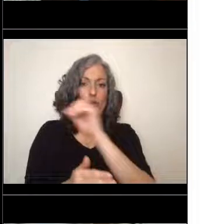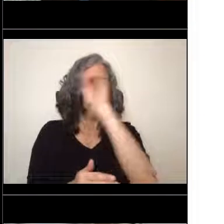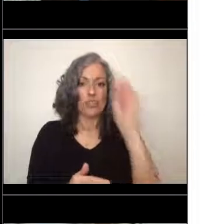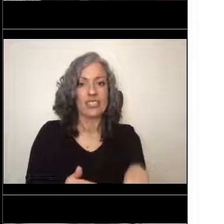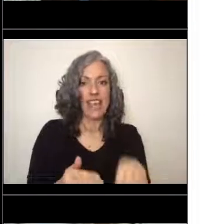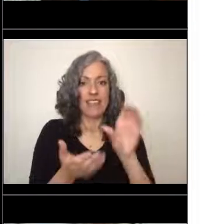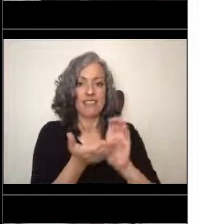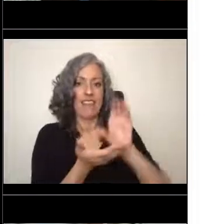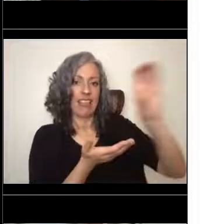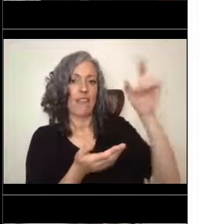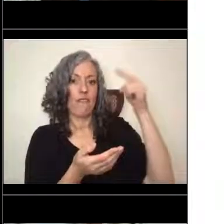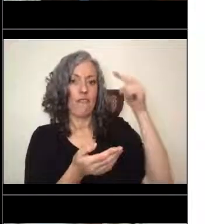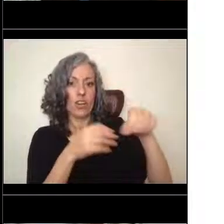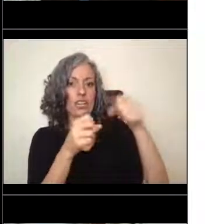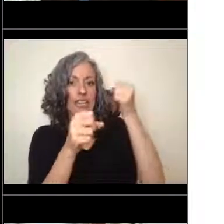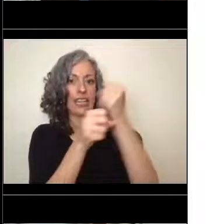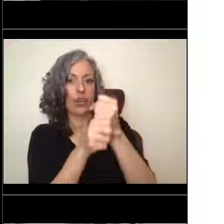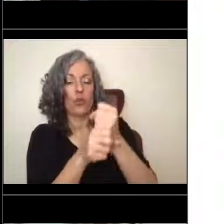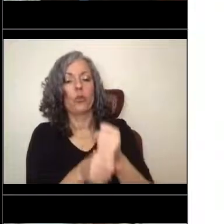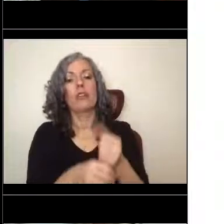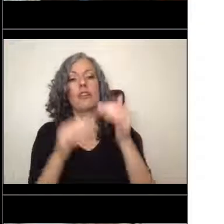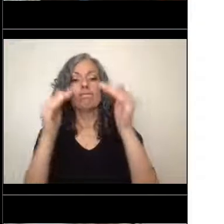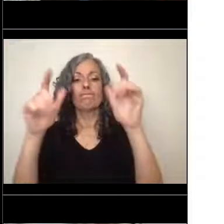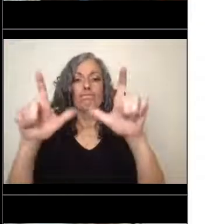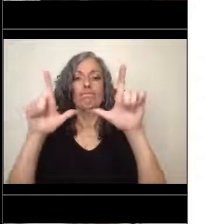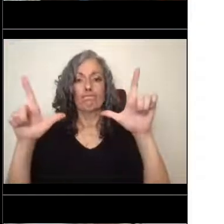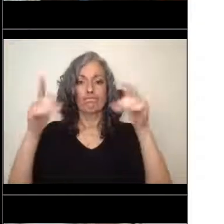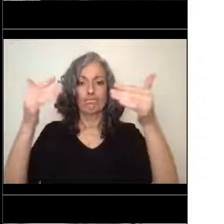year. Next slide, please.